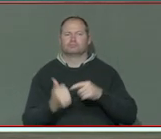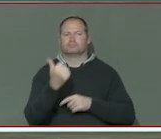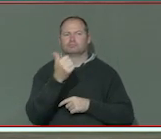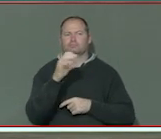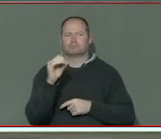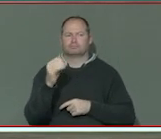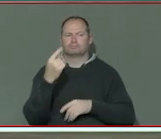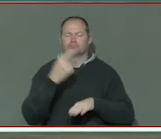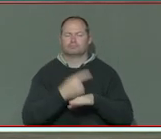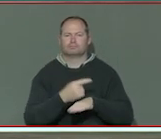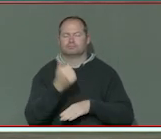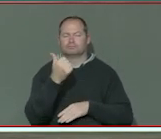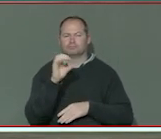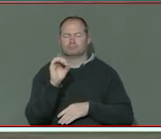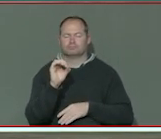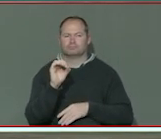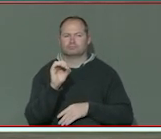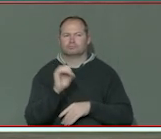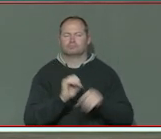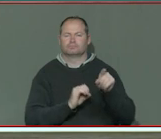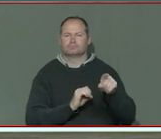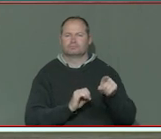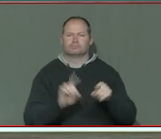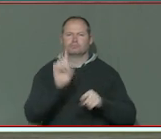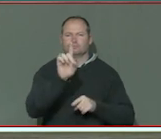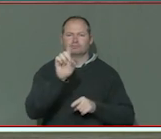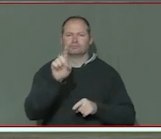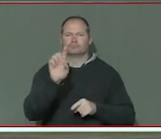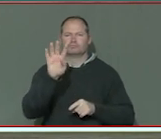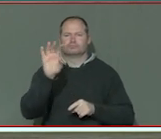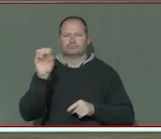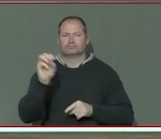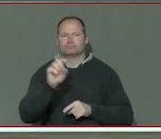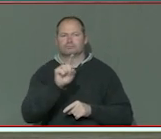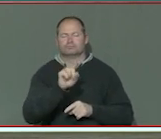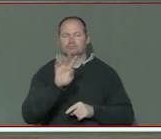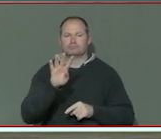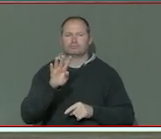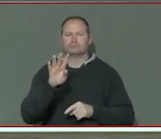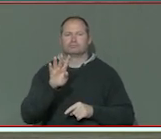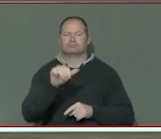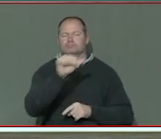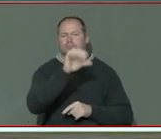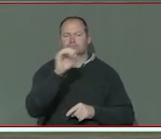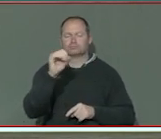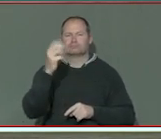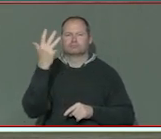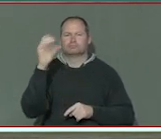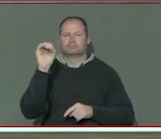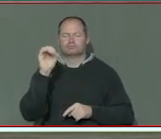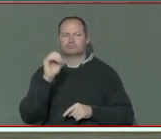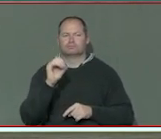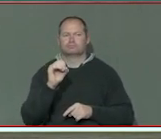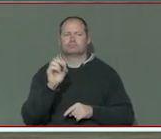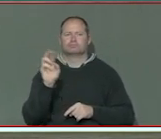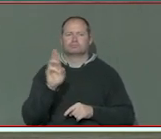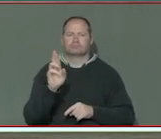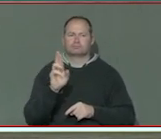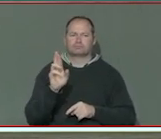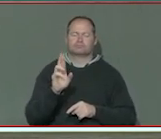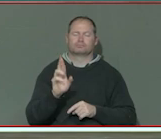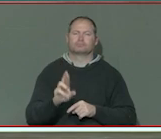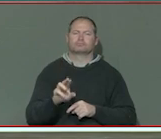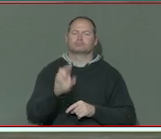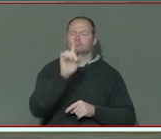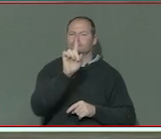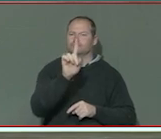60 days. Masala 1,400 and 1,900 for 60 and 90 days. Roos